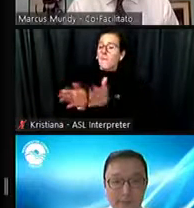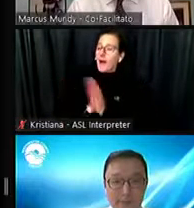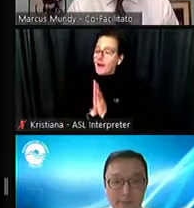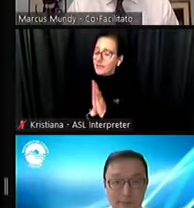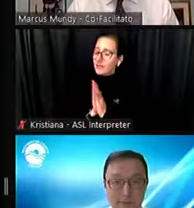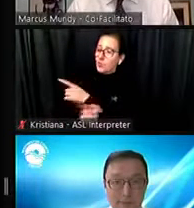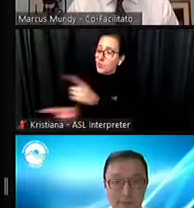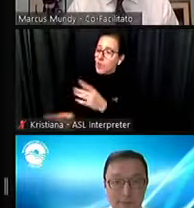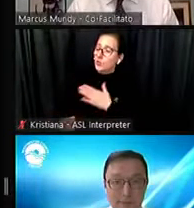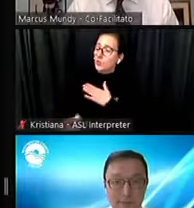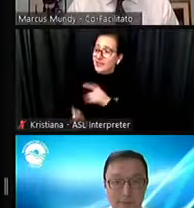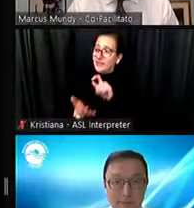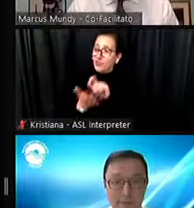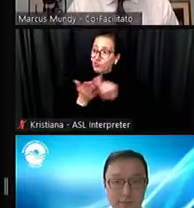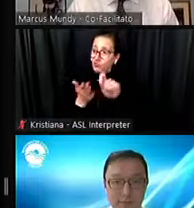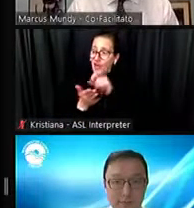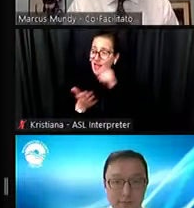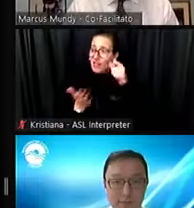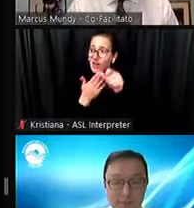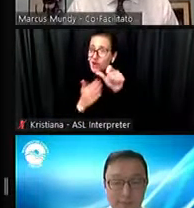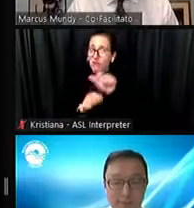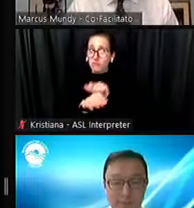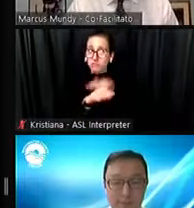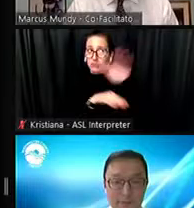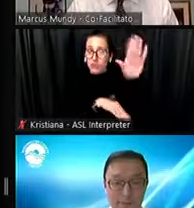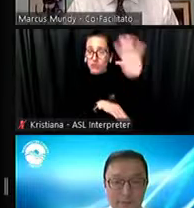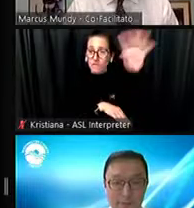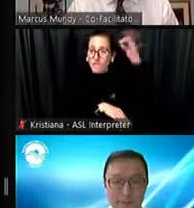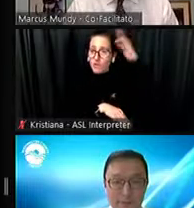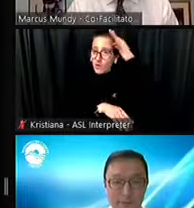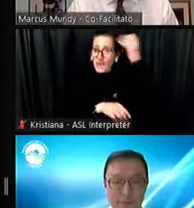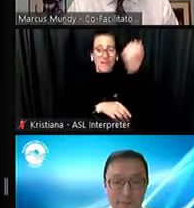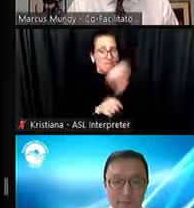know that your needs need to be met.